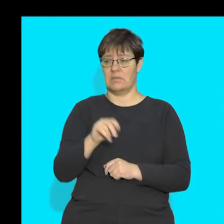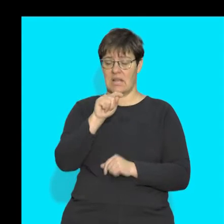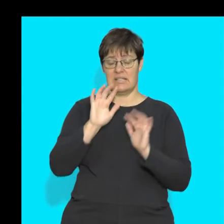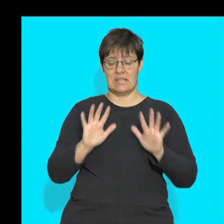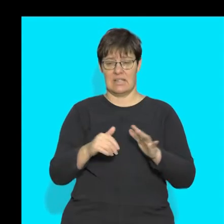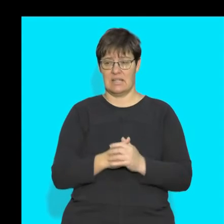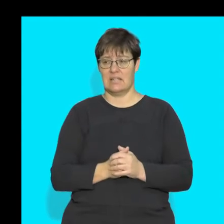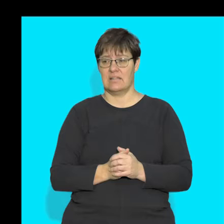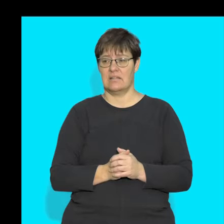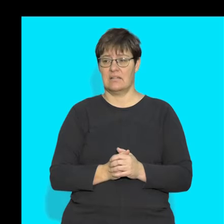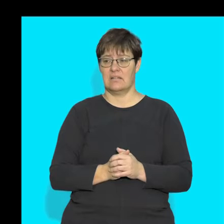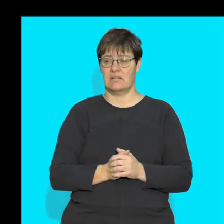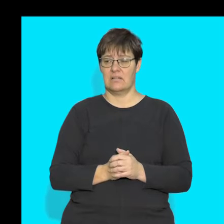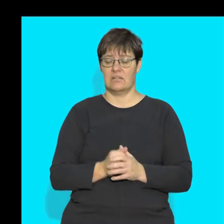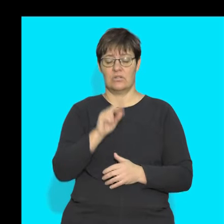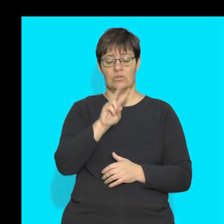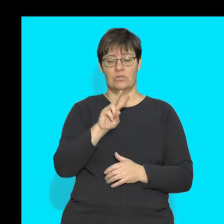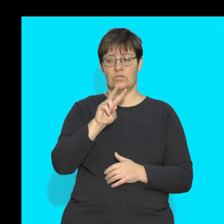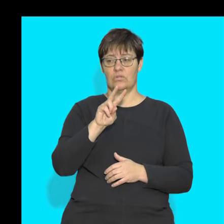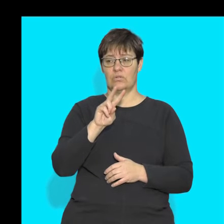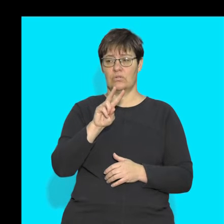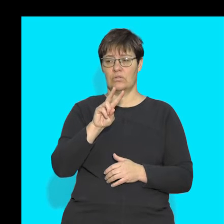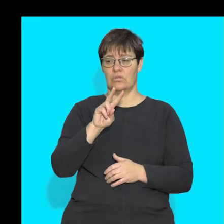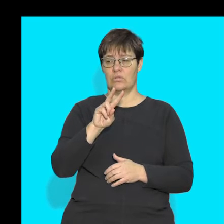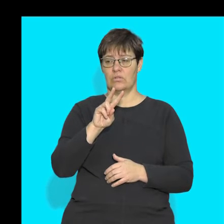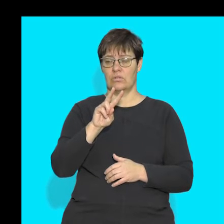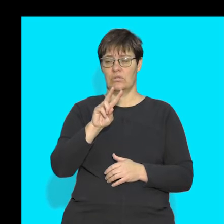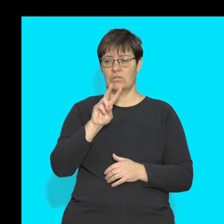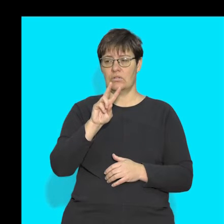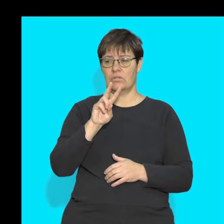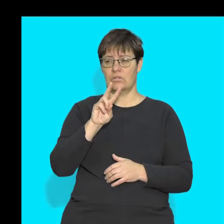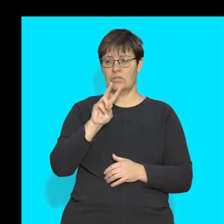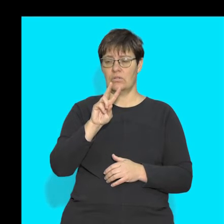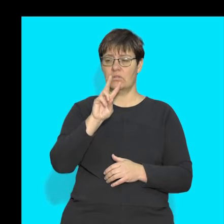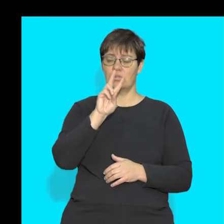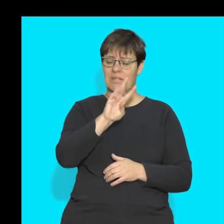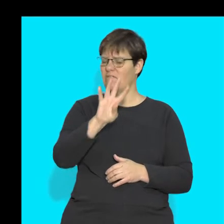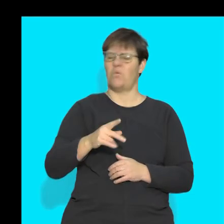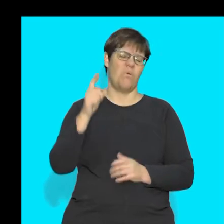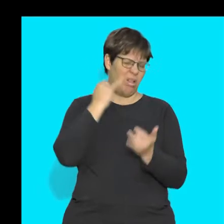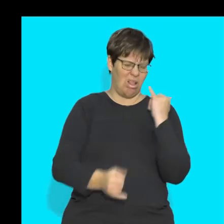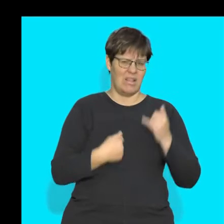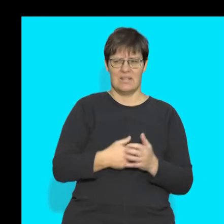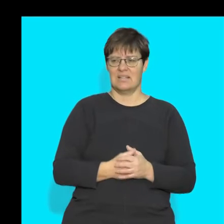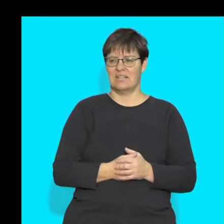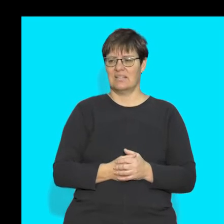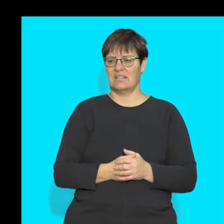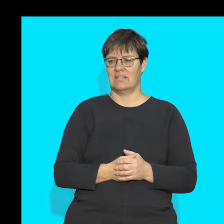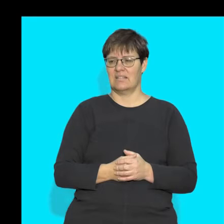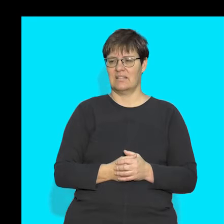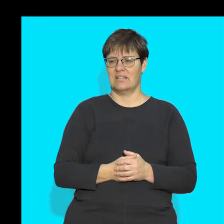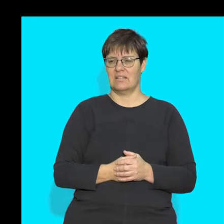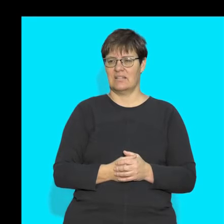10, 240, that's 24. That's why you use